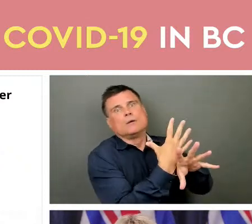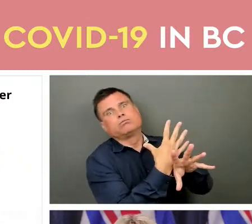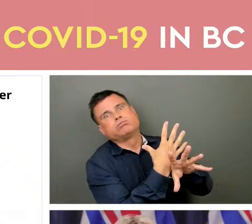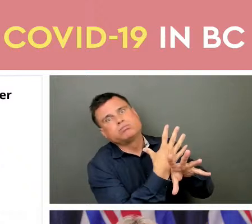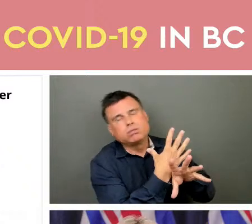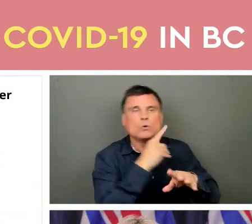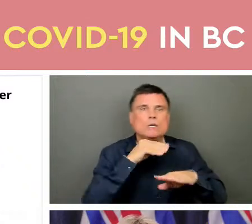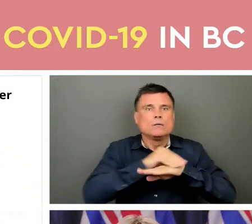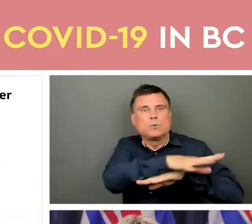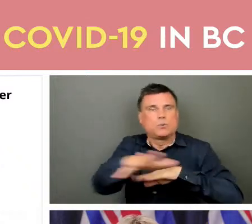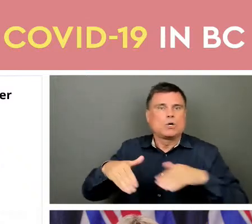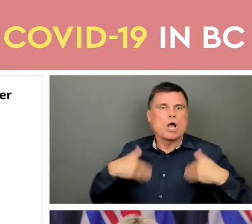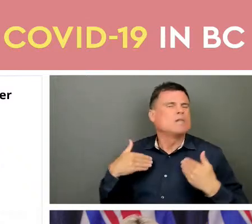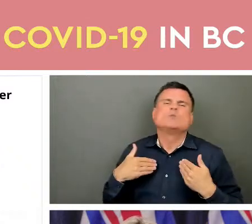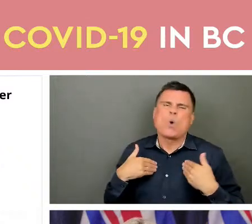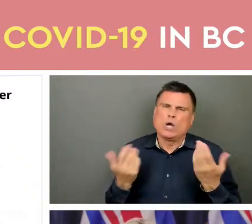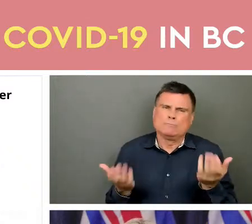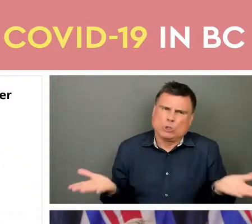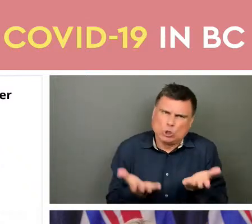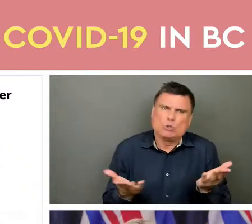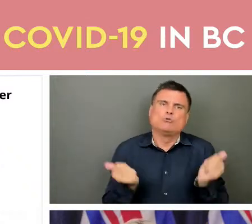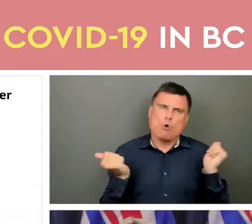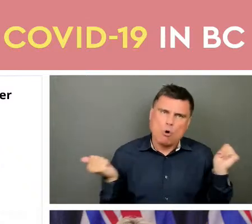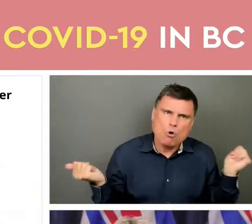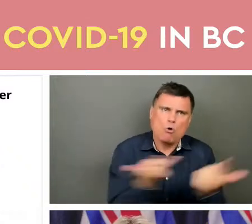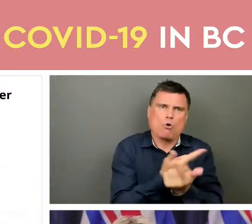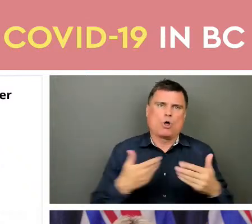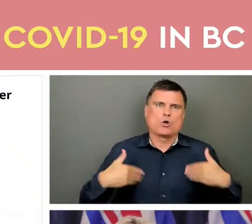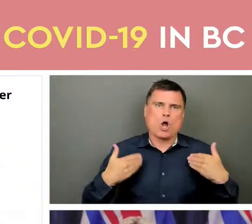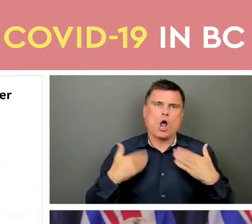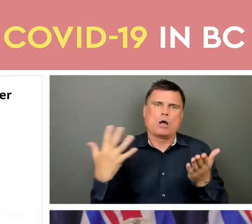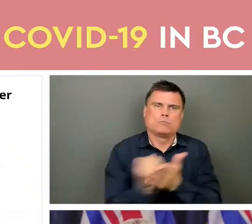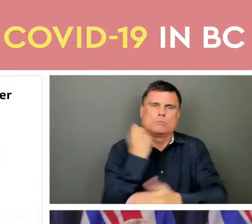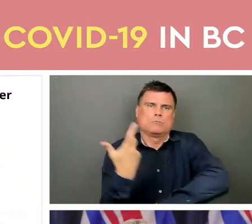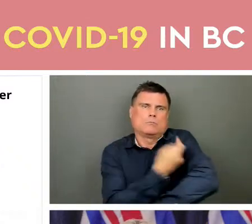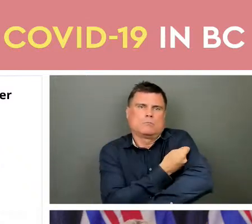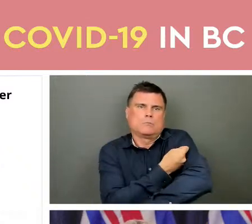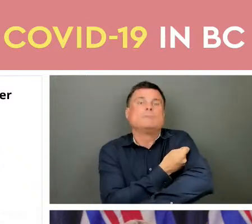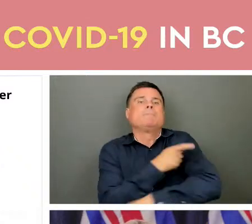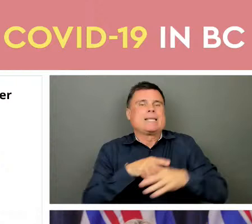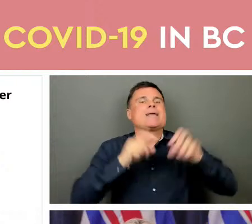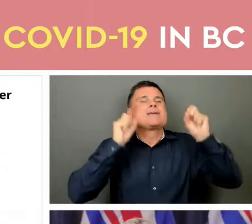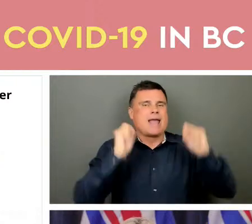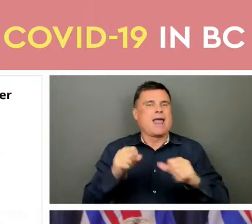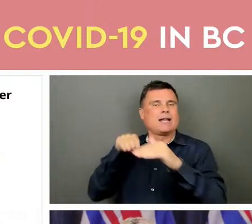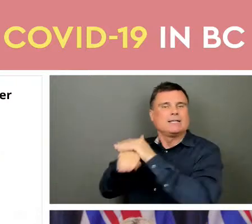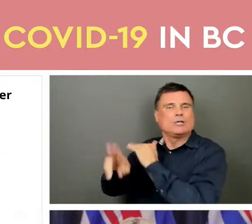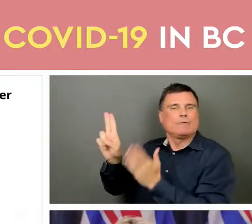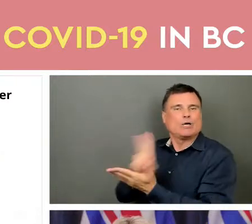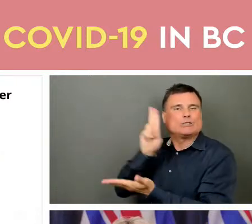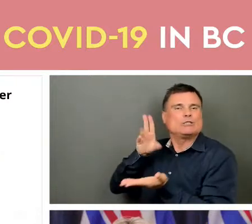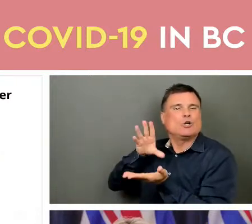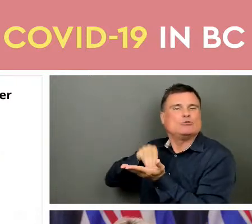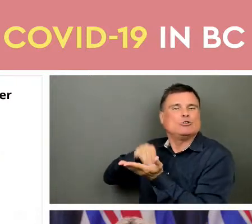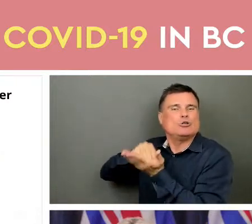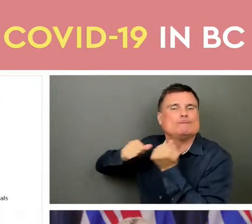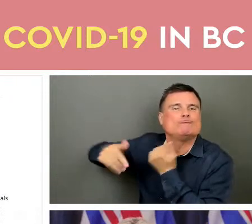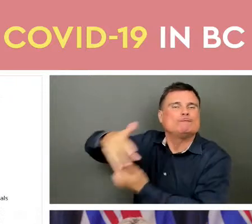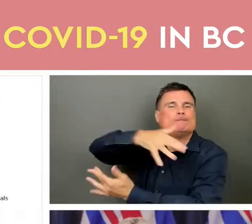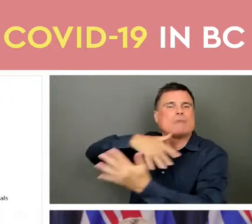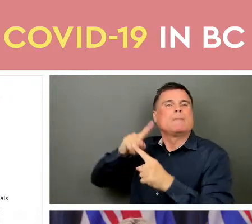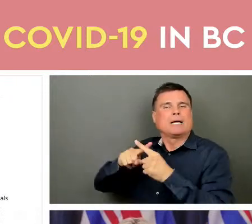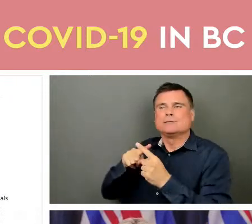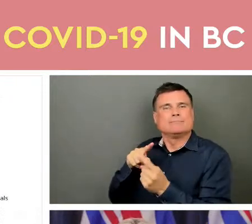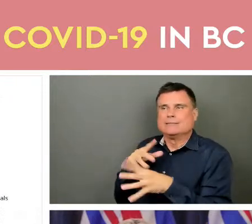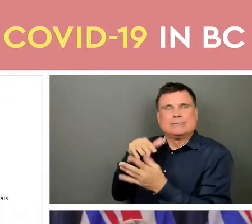provide immunization and support people to get back to universities and to school safely in the next